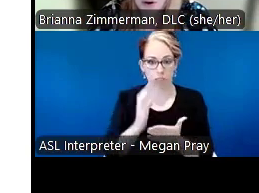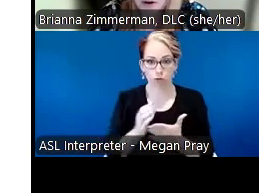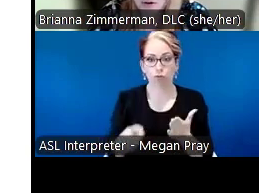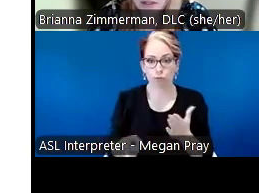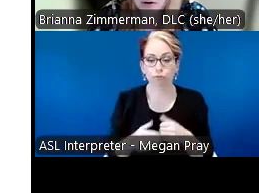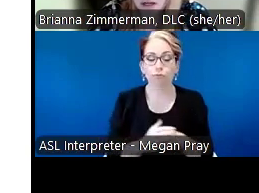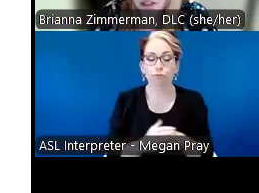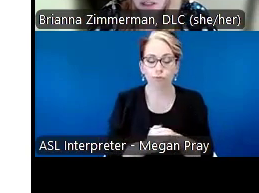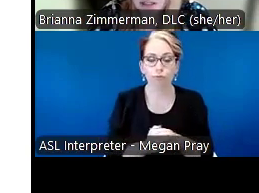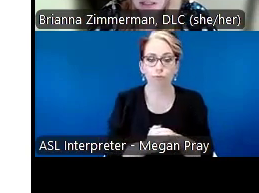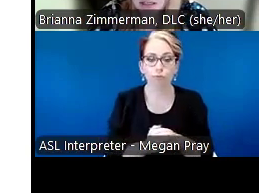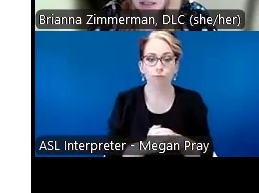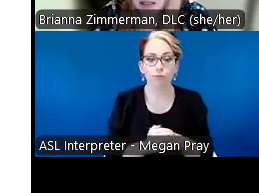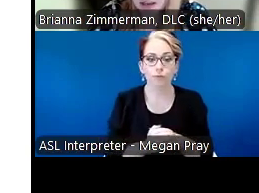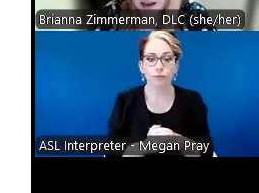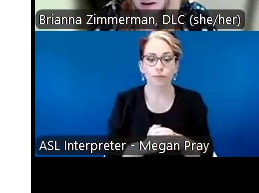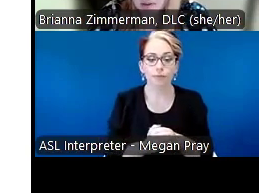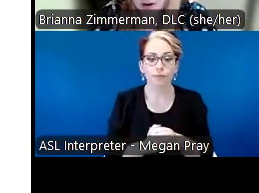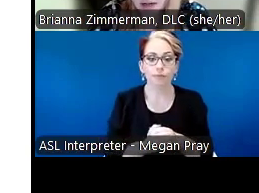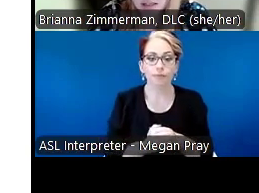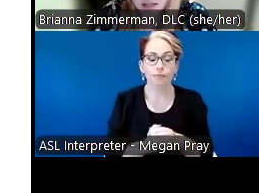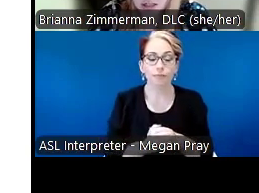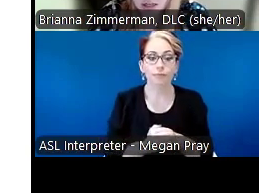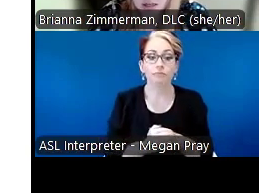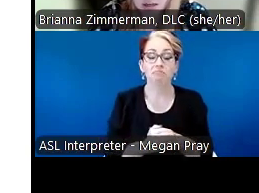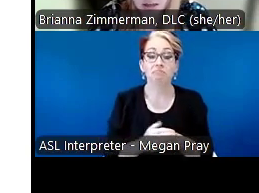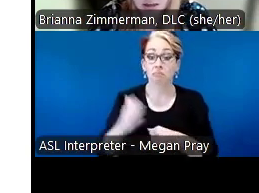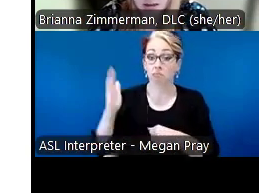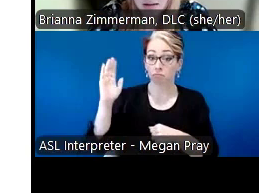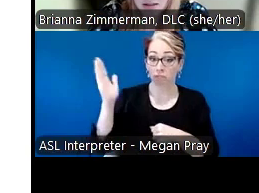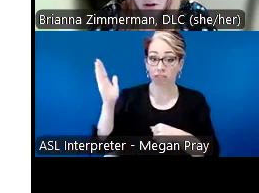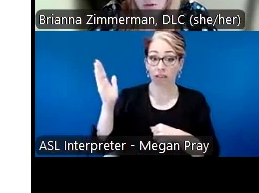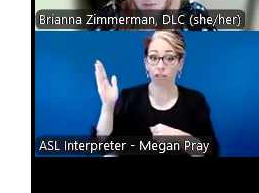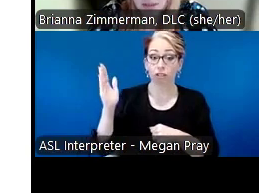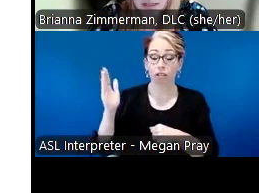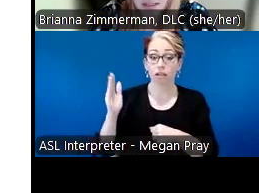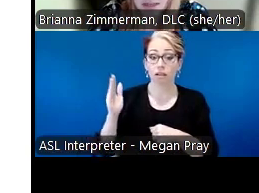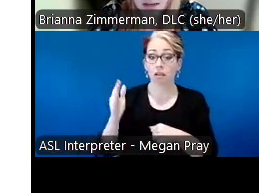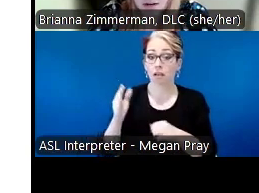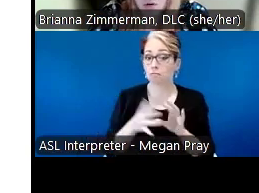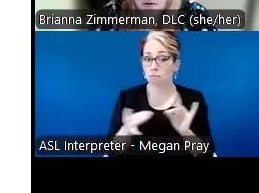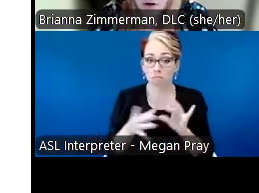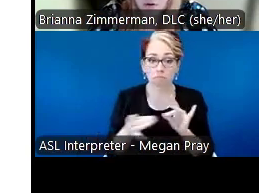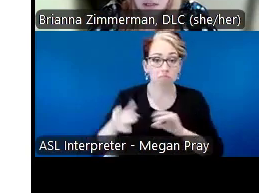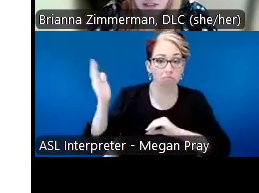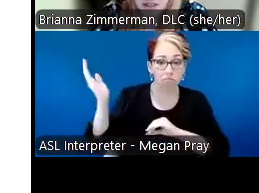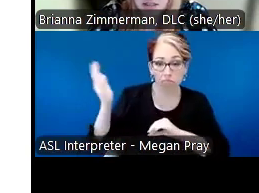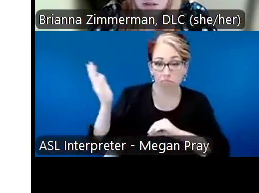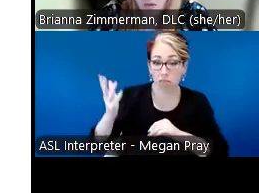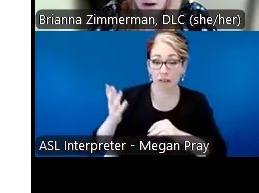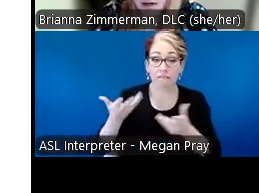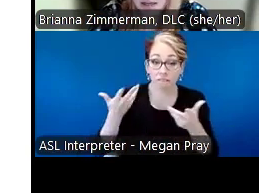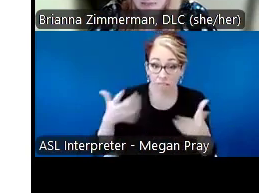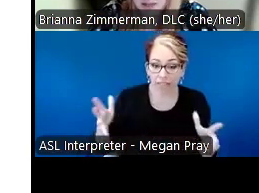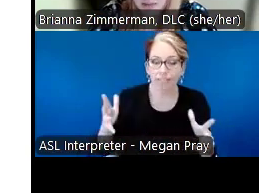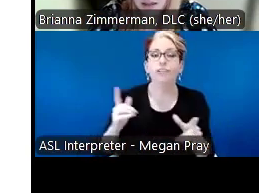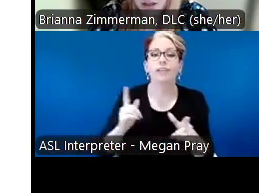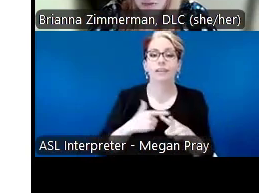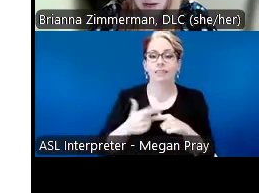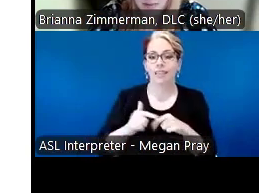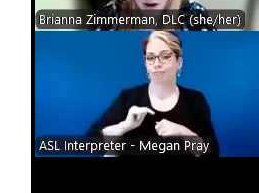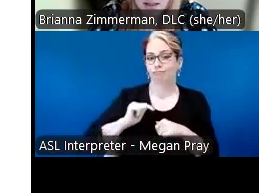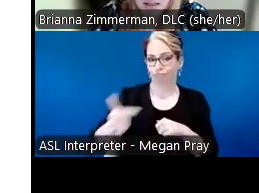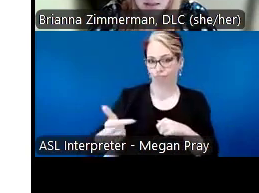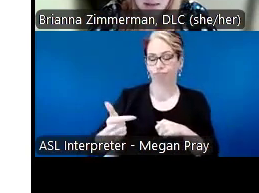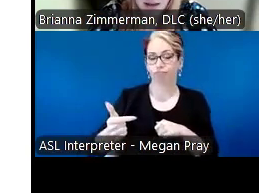We will be holding questions until the end of the presentation, so please take note of your questions or type them in the